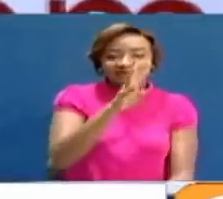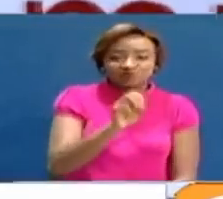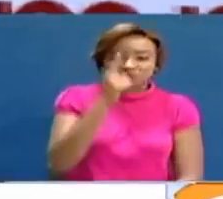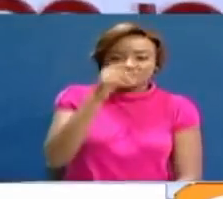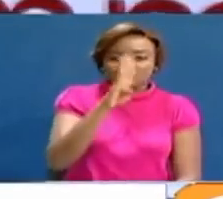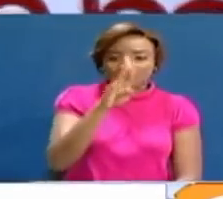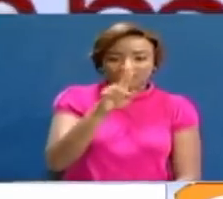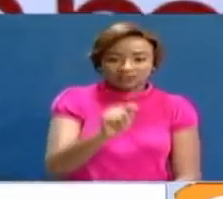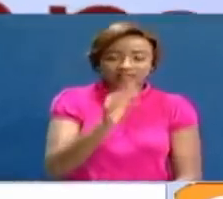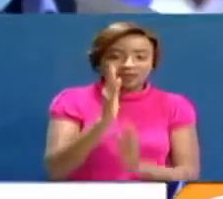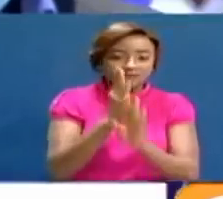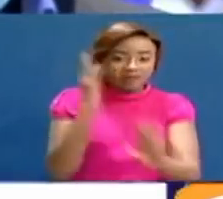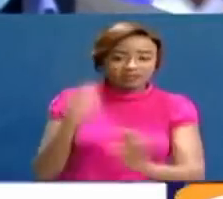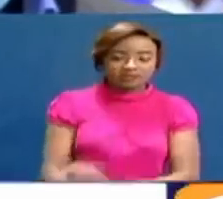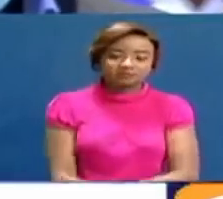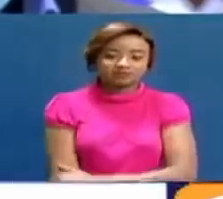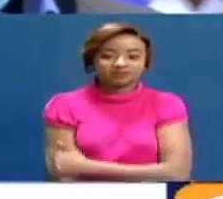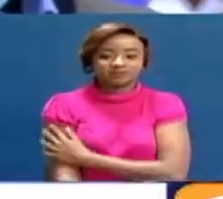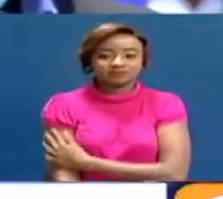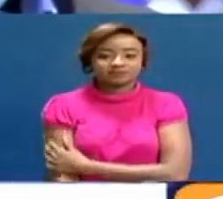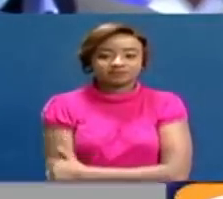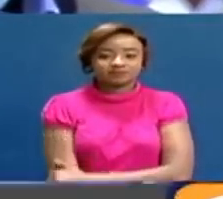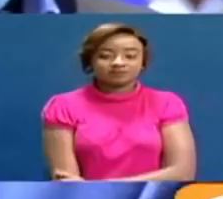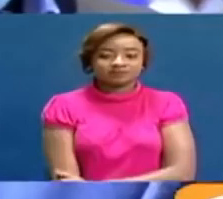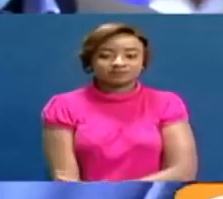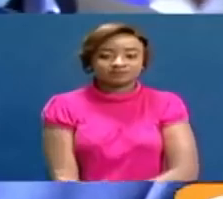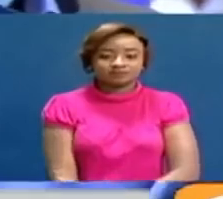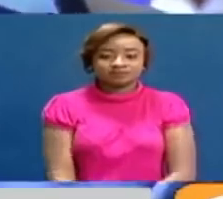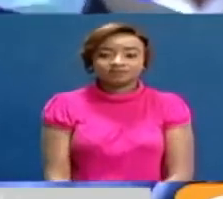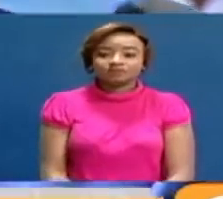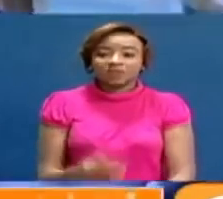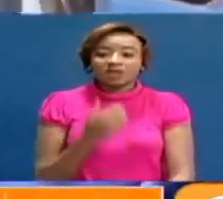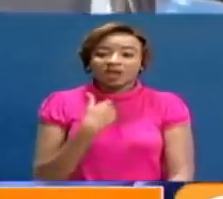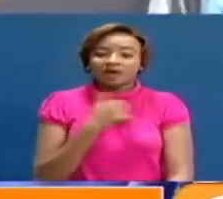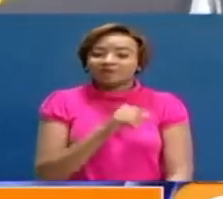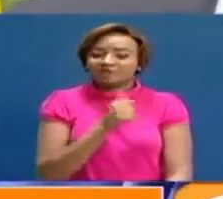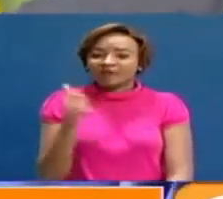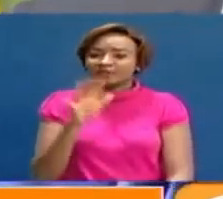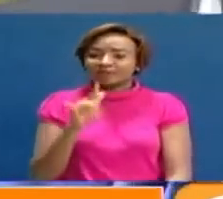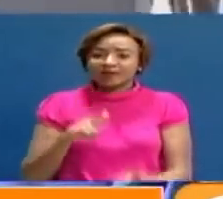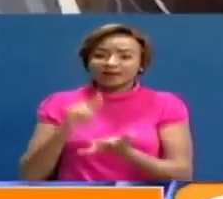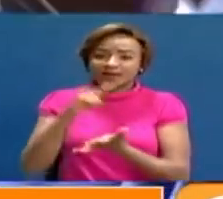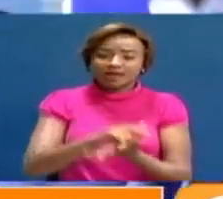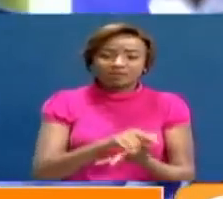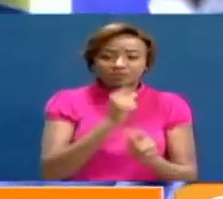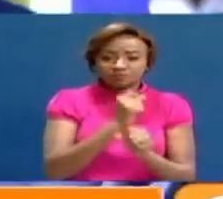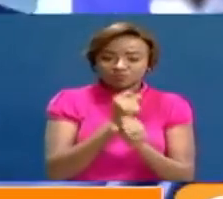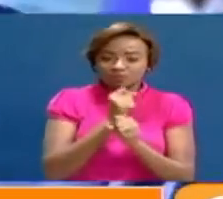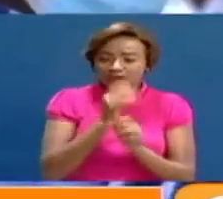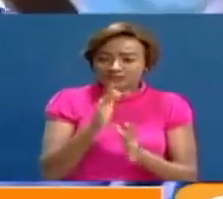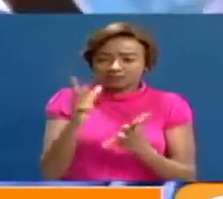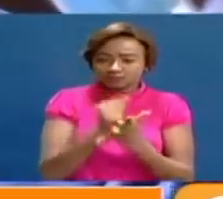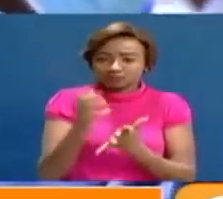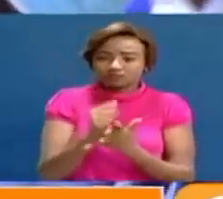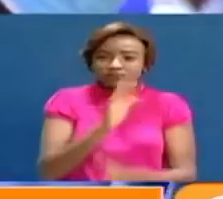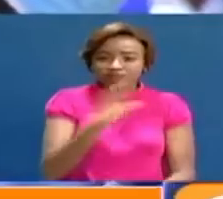BRT bus to the airport terminal. Now, we have what we call common users, especially the airport workers, employees, who will have a